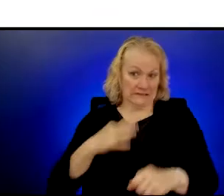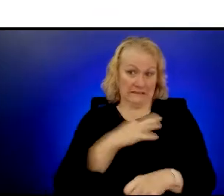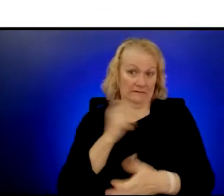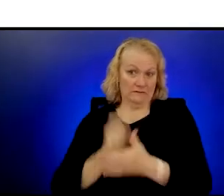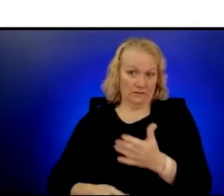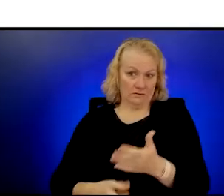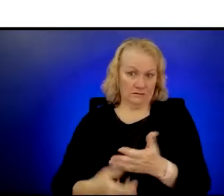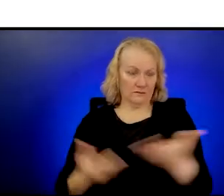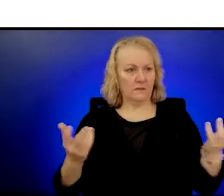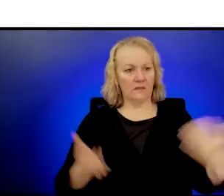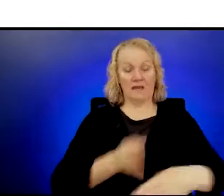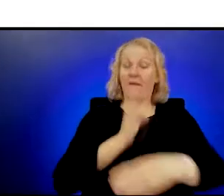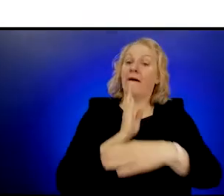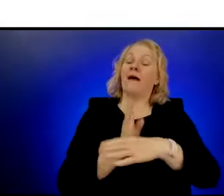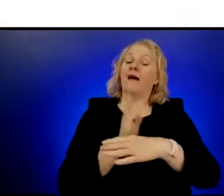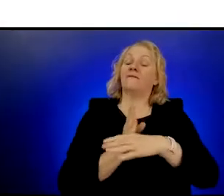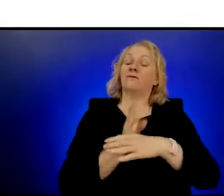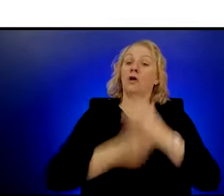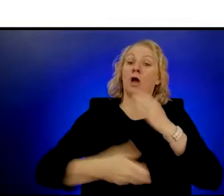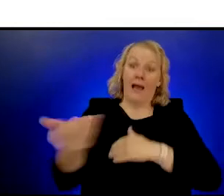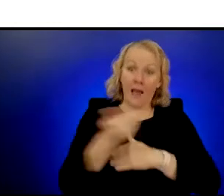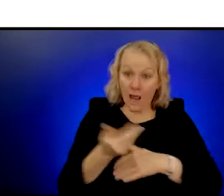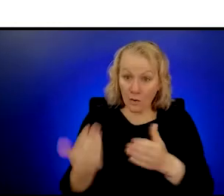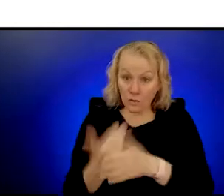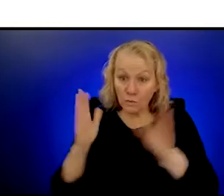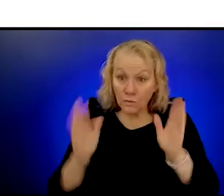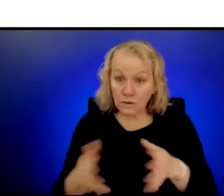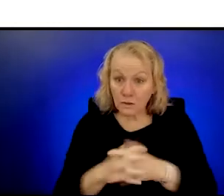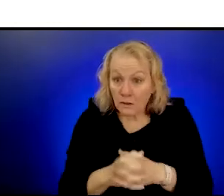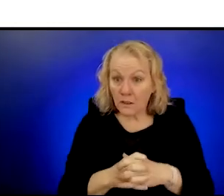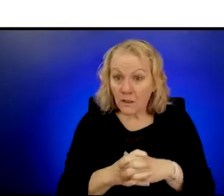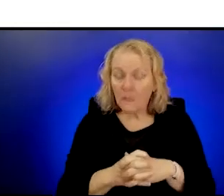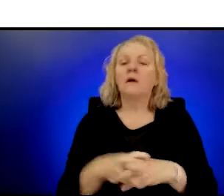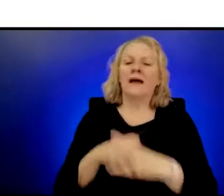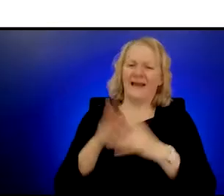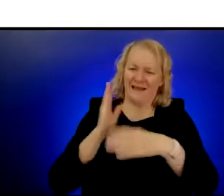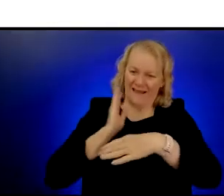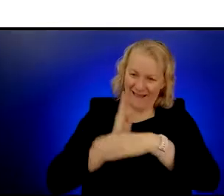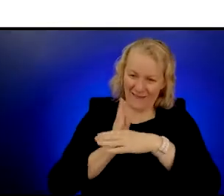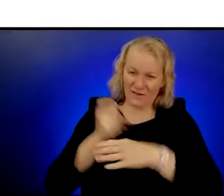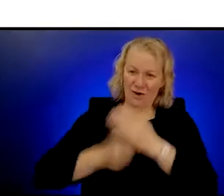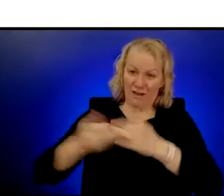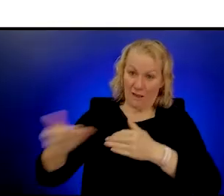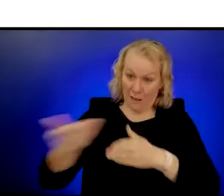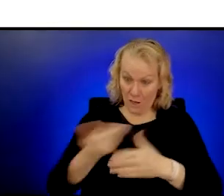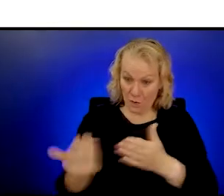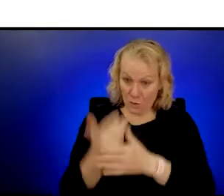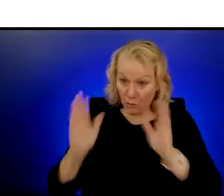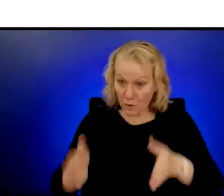What's the average cost to hire a new employee? So the average cost of hiring an employee is